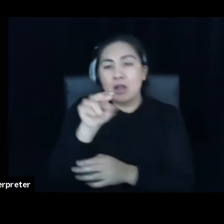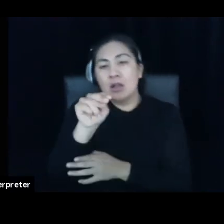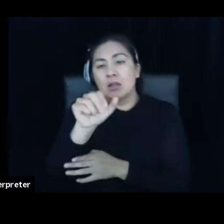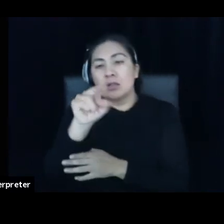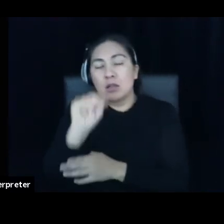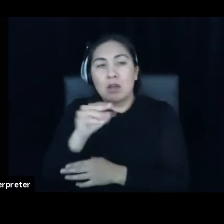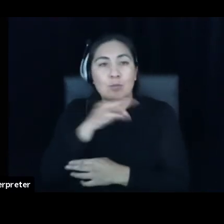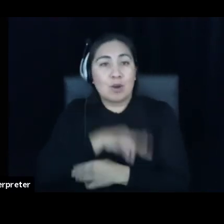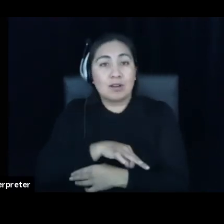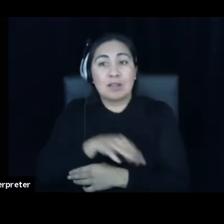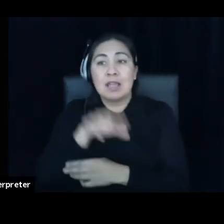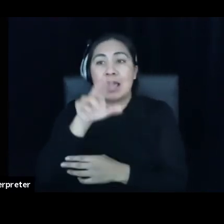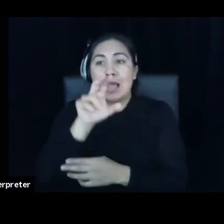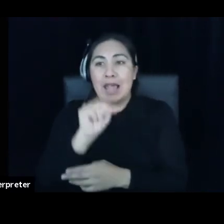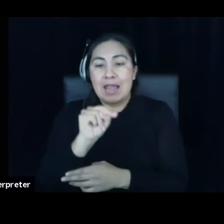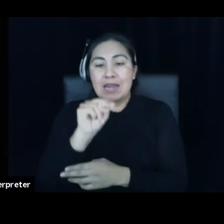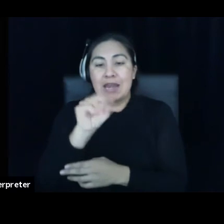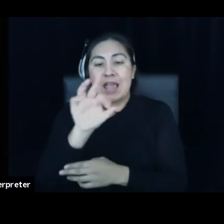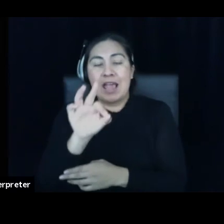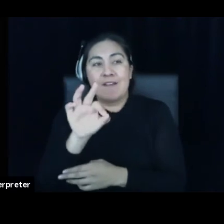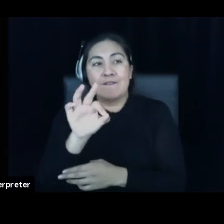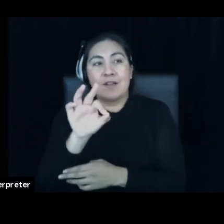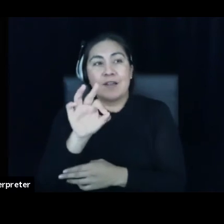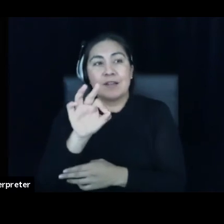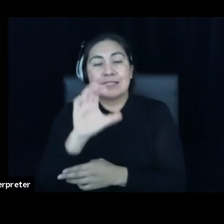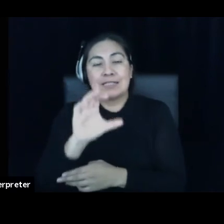NFCC.org is a good place to start,